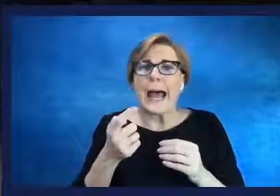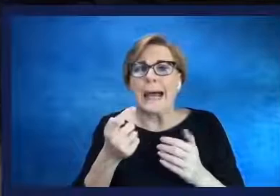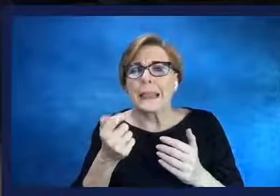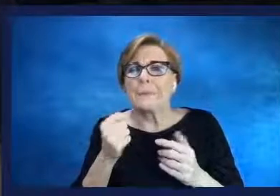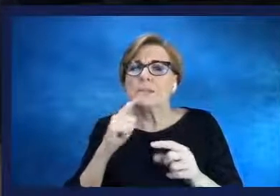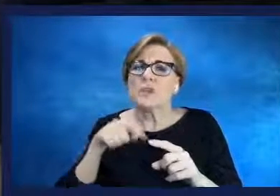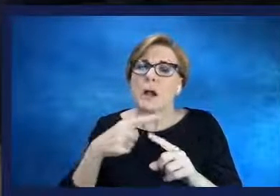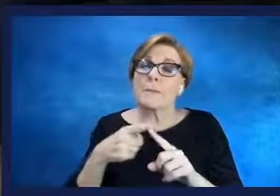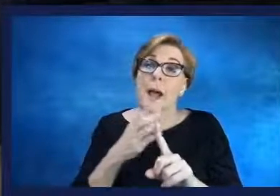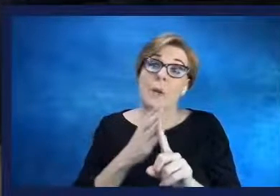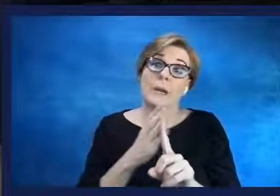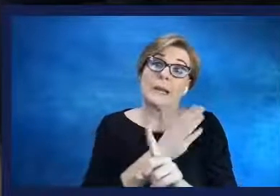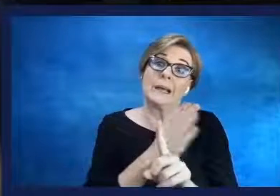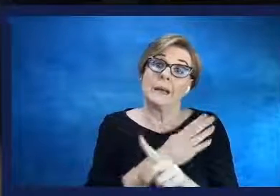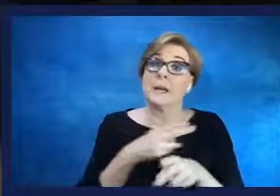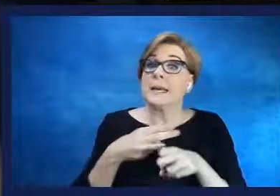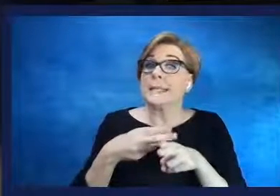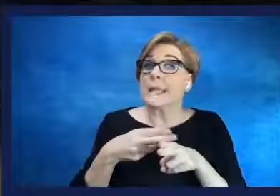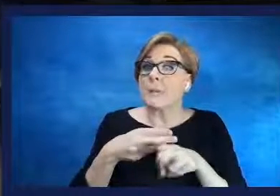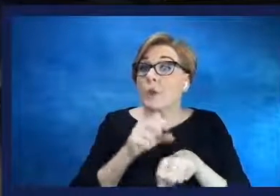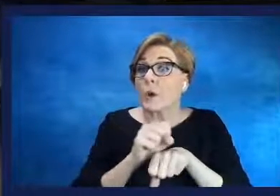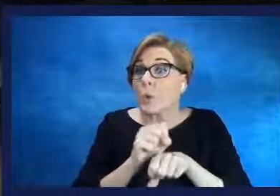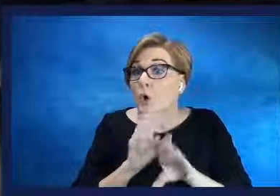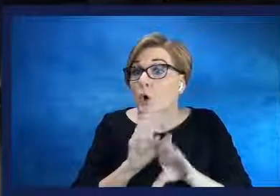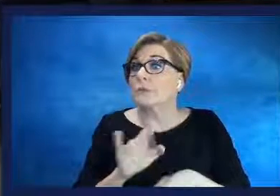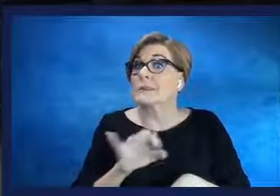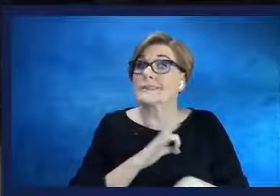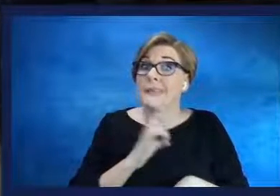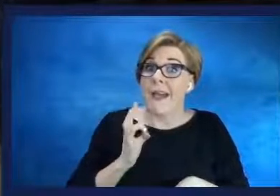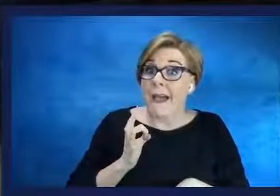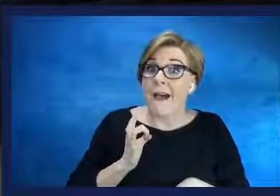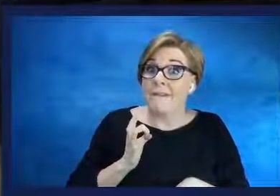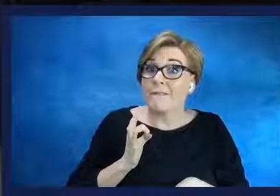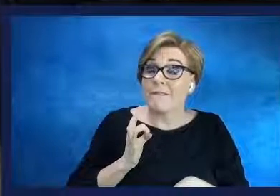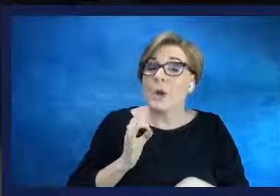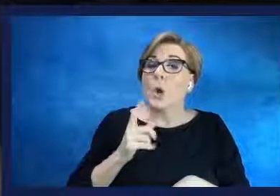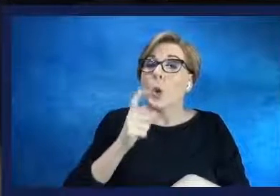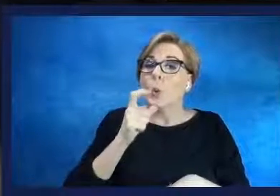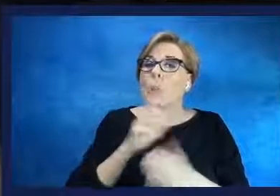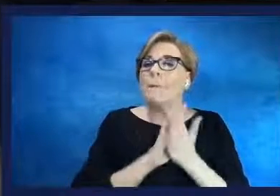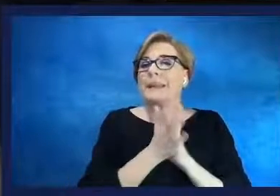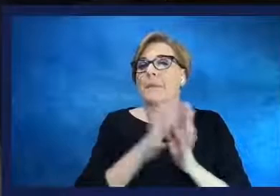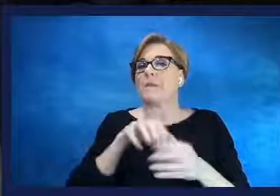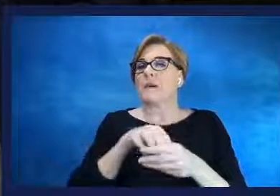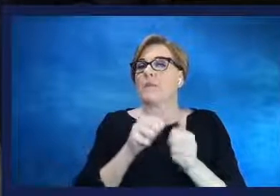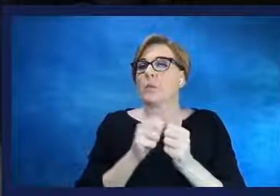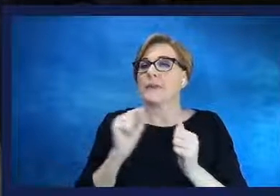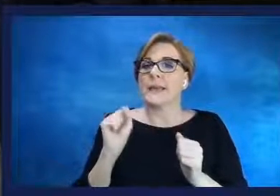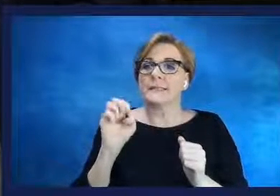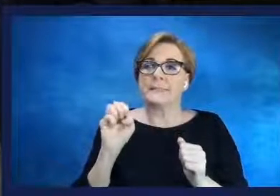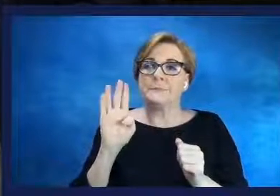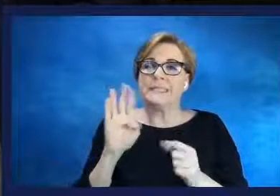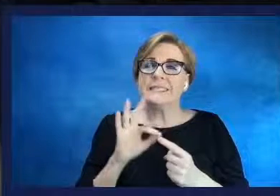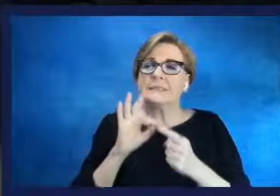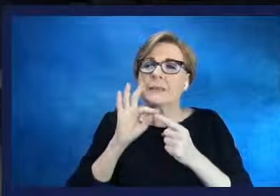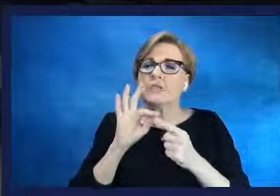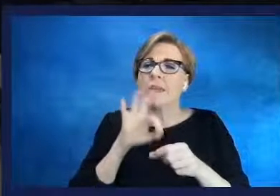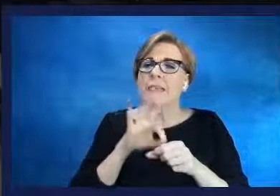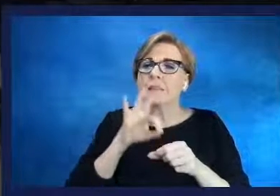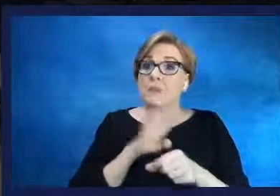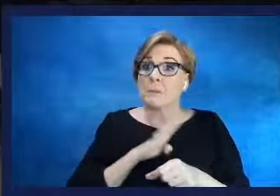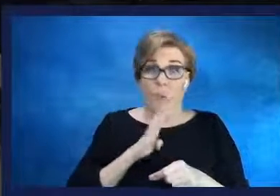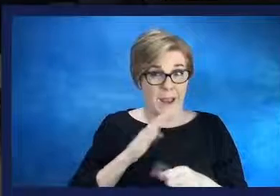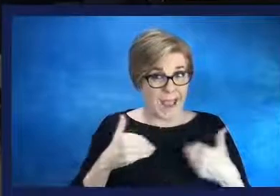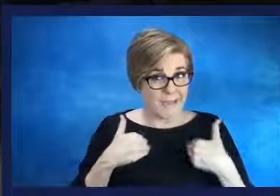temporary workers and staff to serve on these special election boards. Is there training, and if someone that